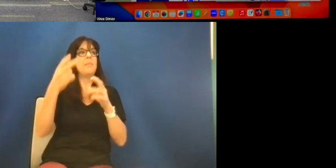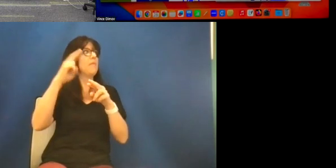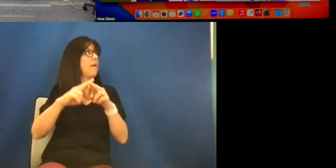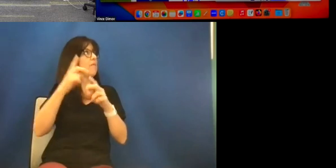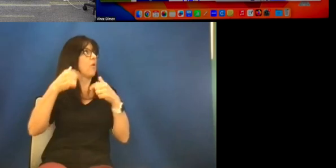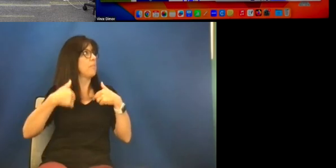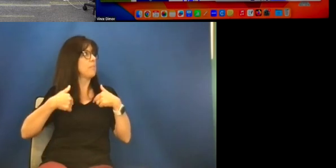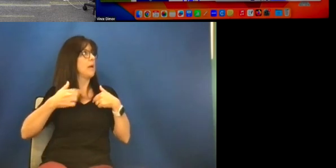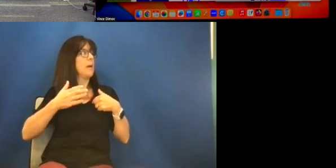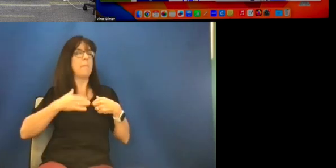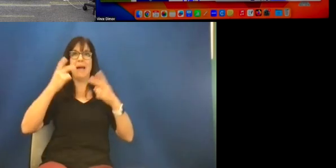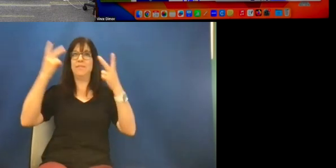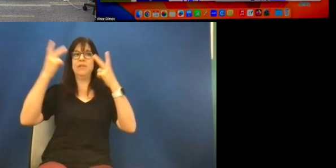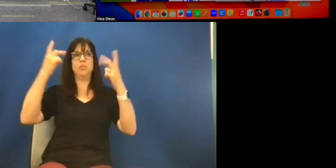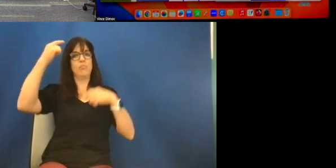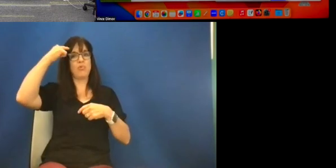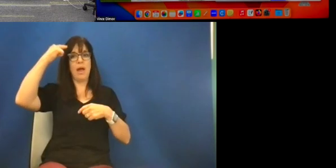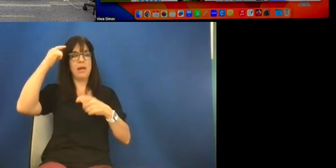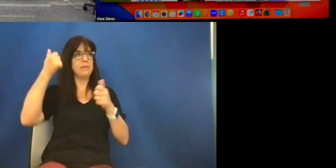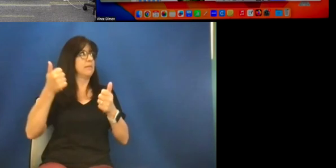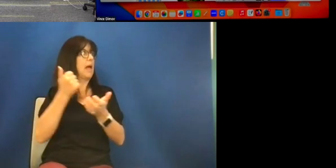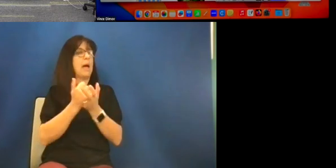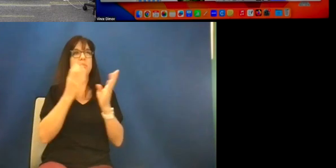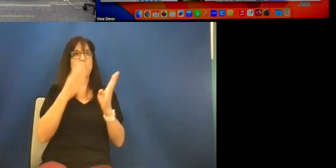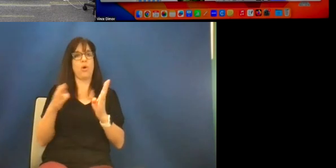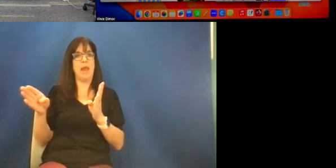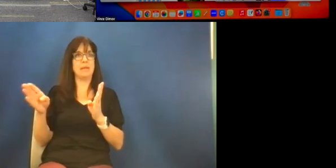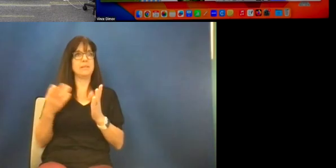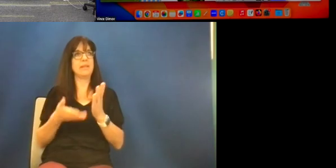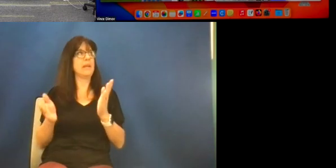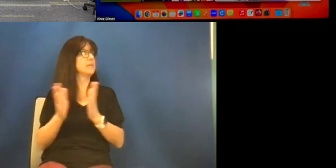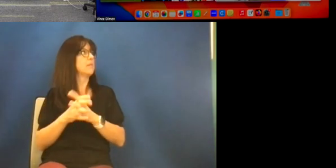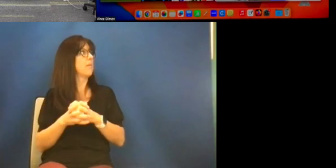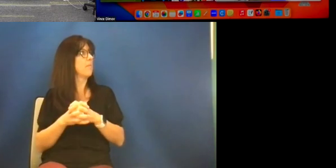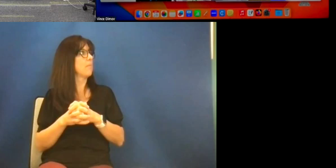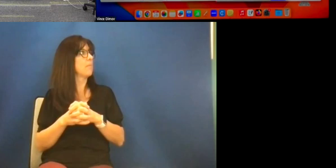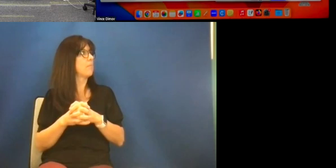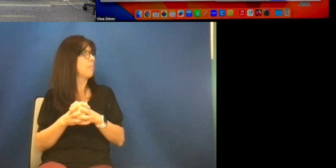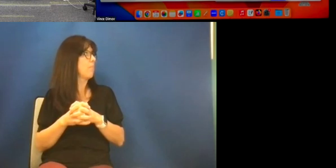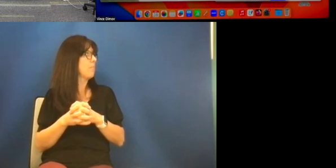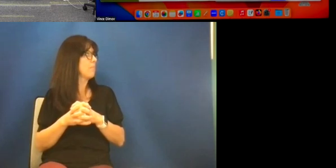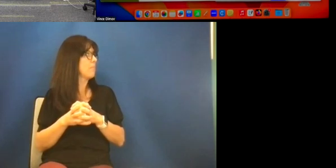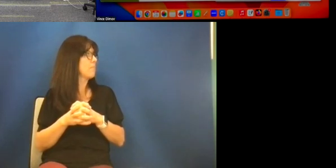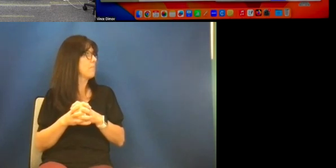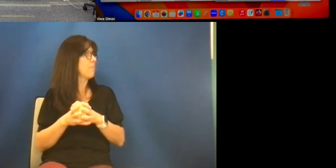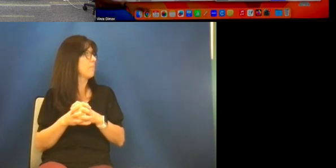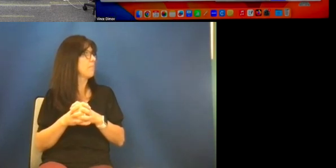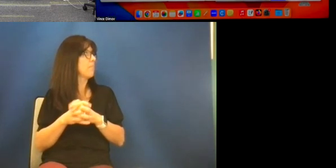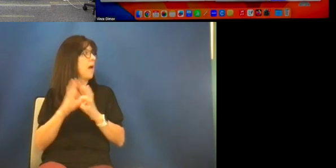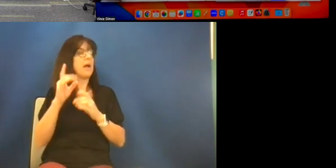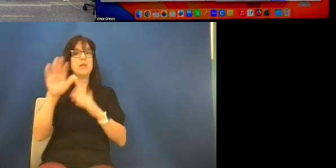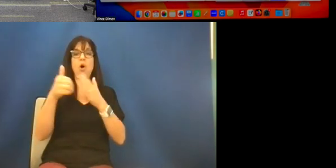me to my visual brain. It just helps me organize things. I did all